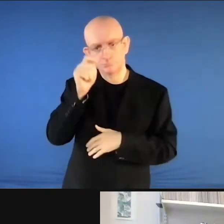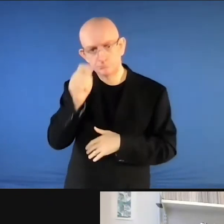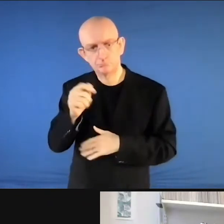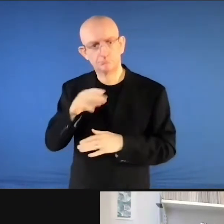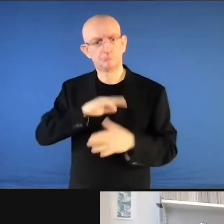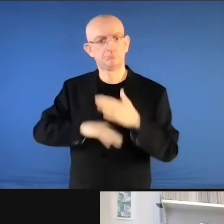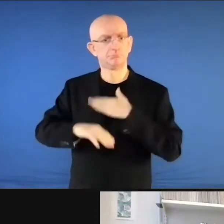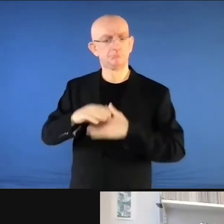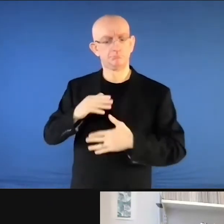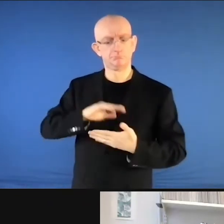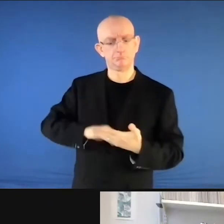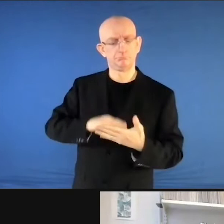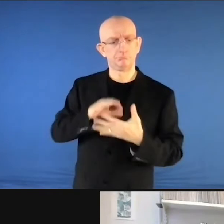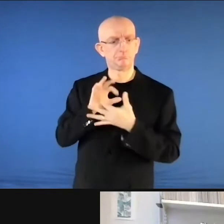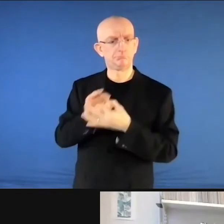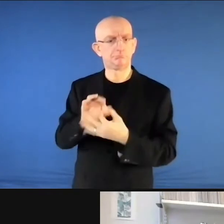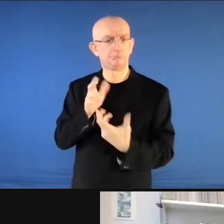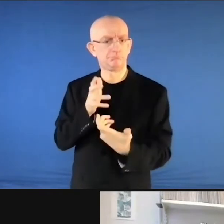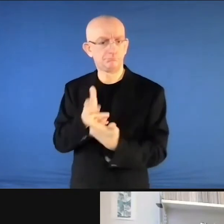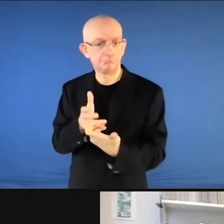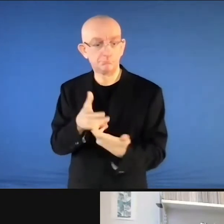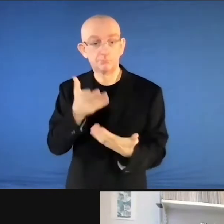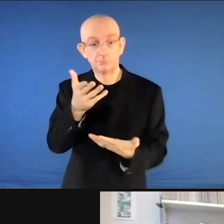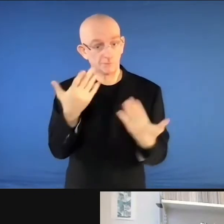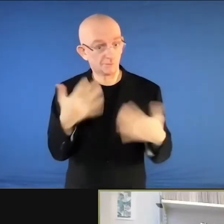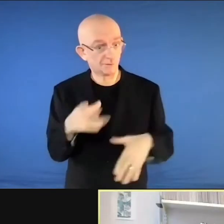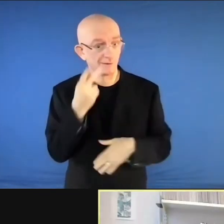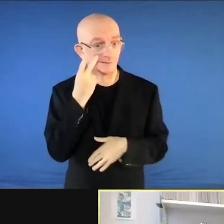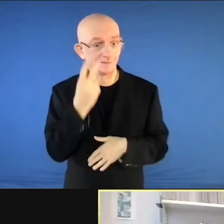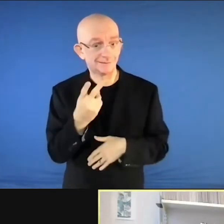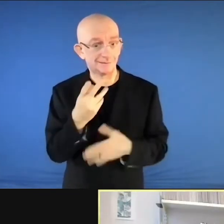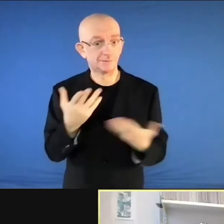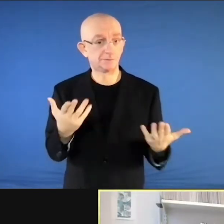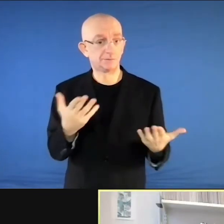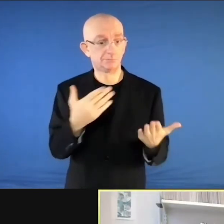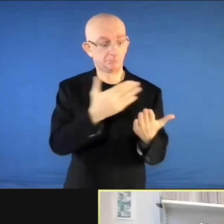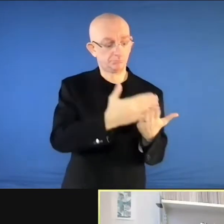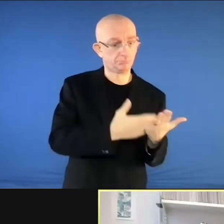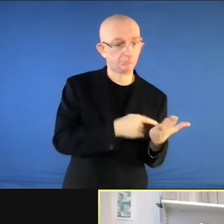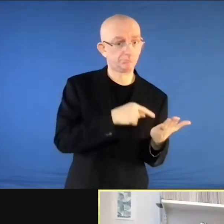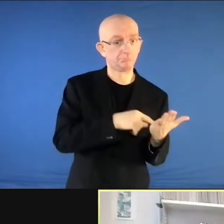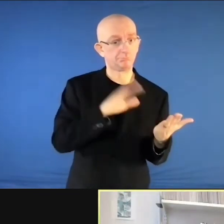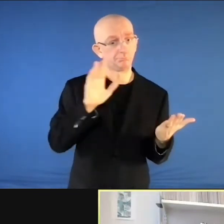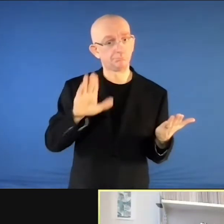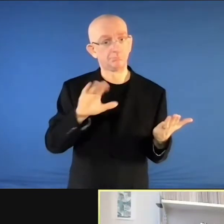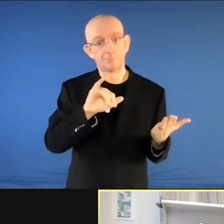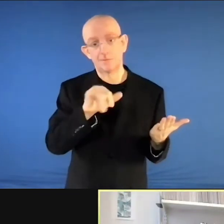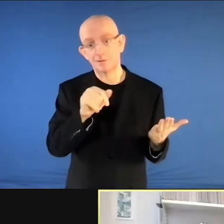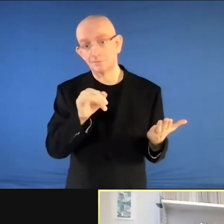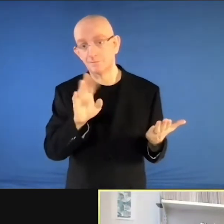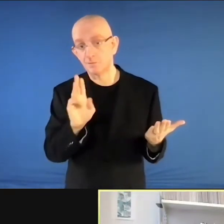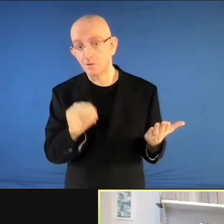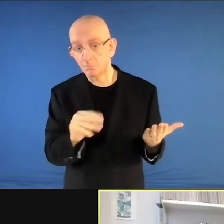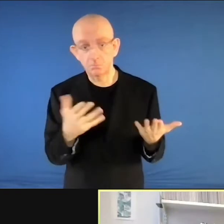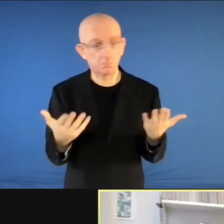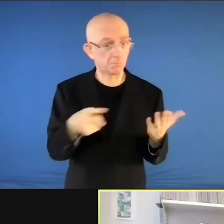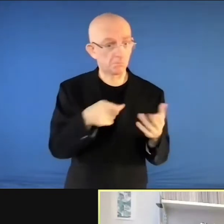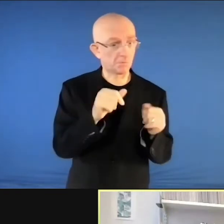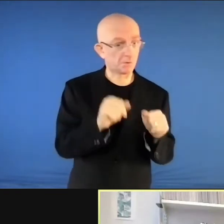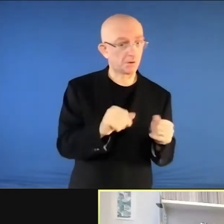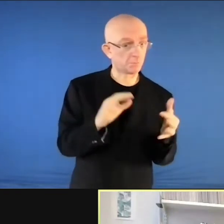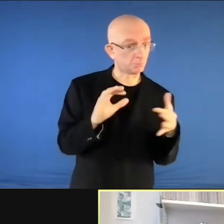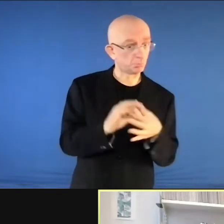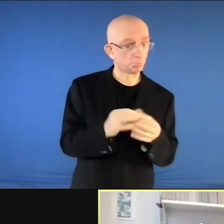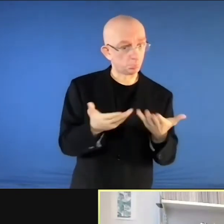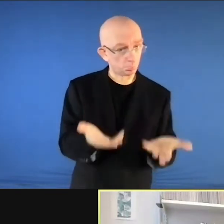or not? Over to you, Jeff. Okay, so where there are existing ethical codes